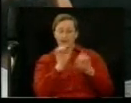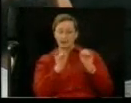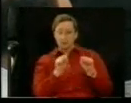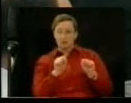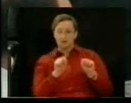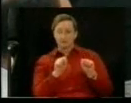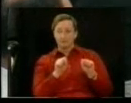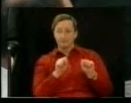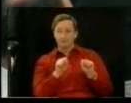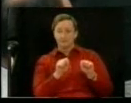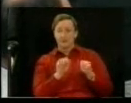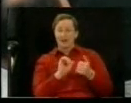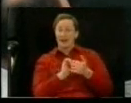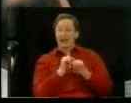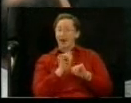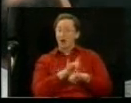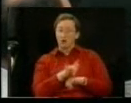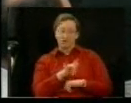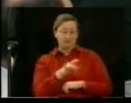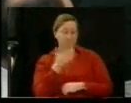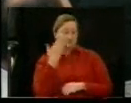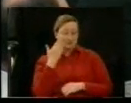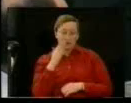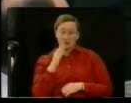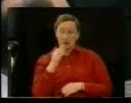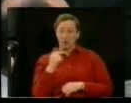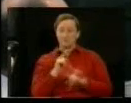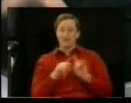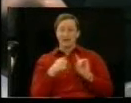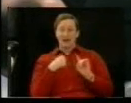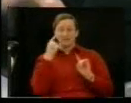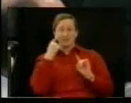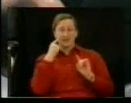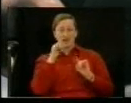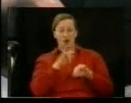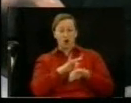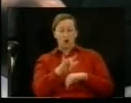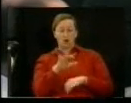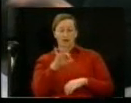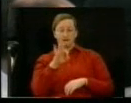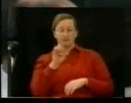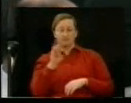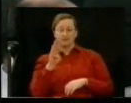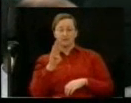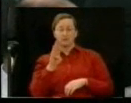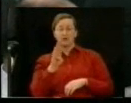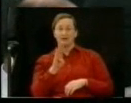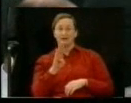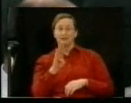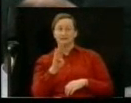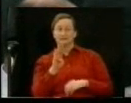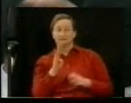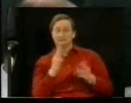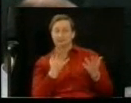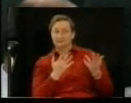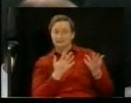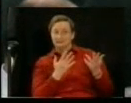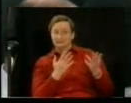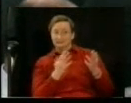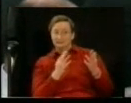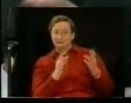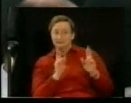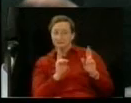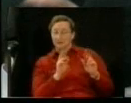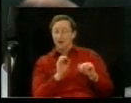How early is that? I don't know. I think perhaps early February is being optimistic, but